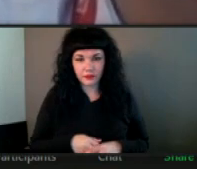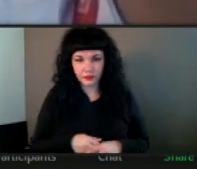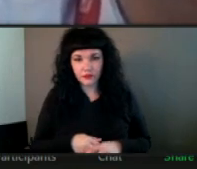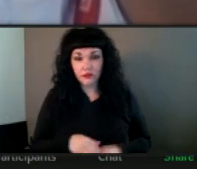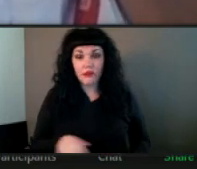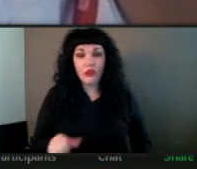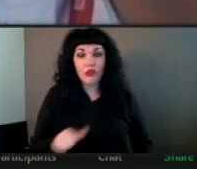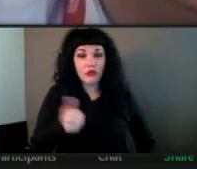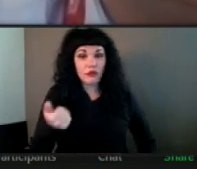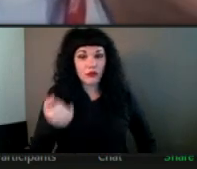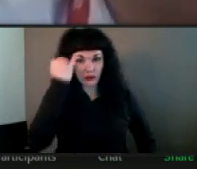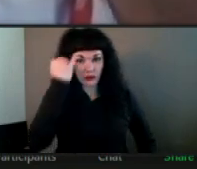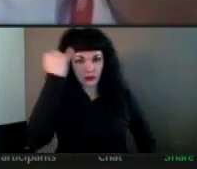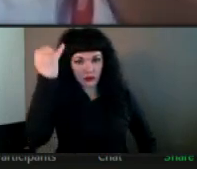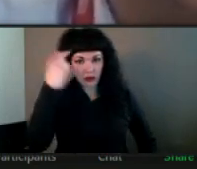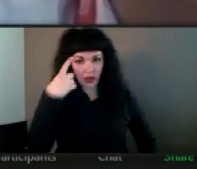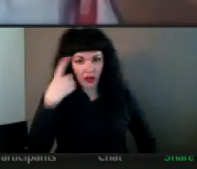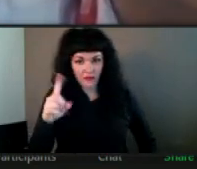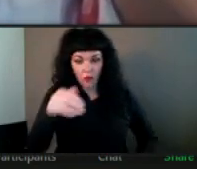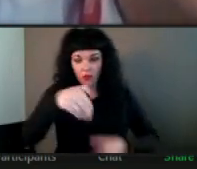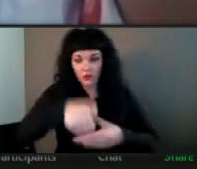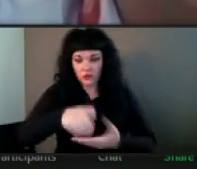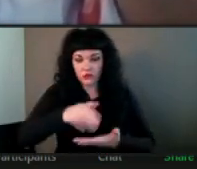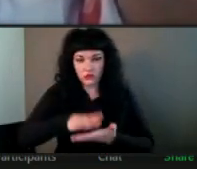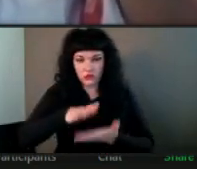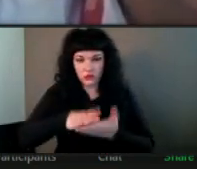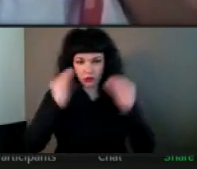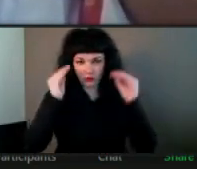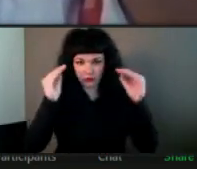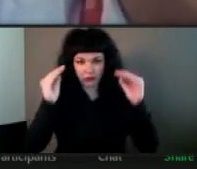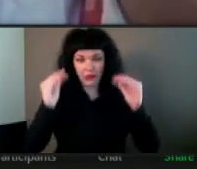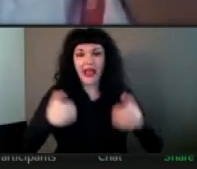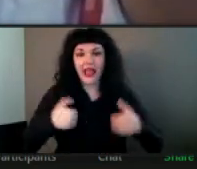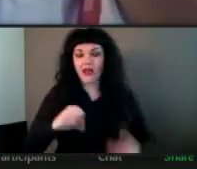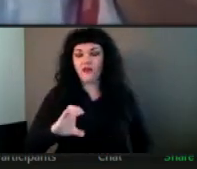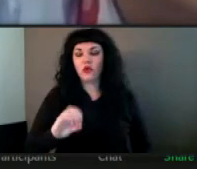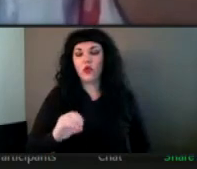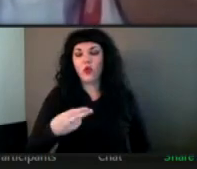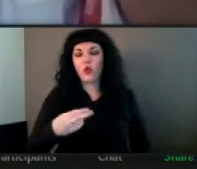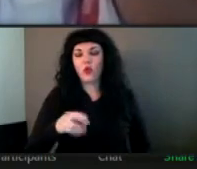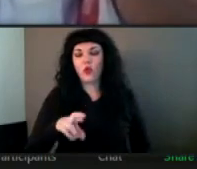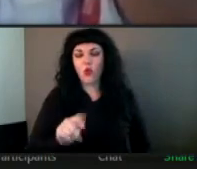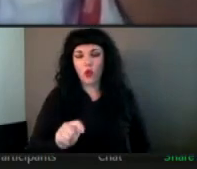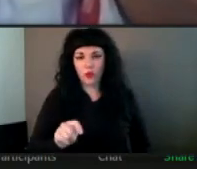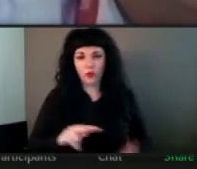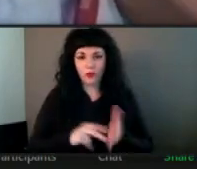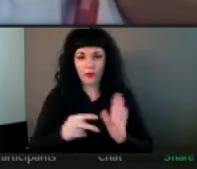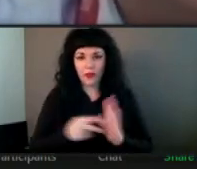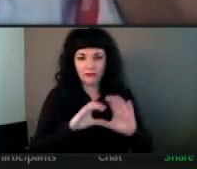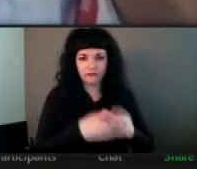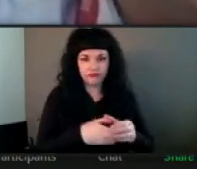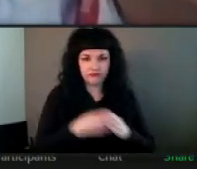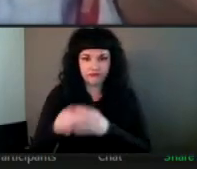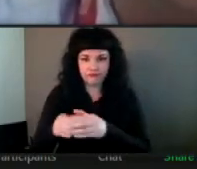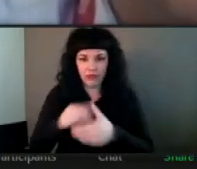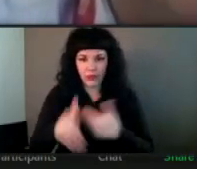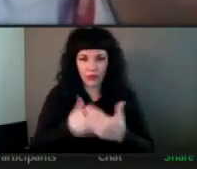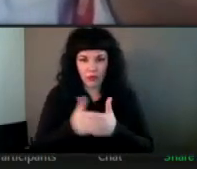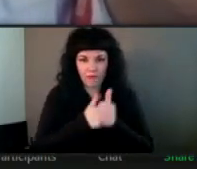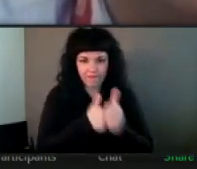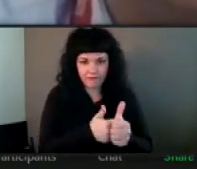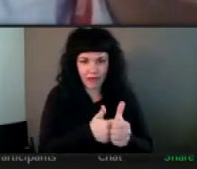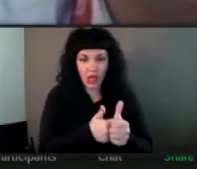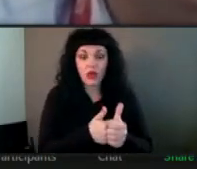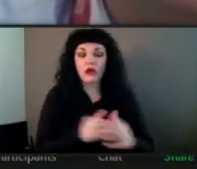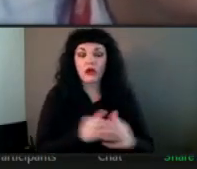which is the same idea that group of kids in the A session is always with the same teacher, and they always stay in that